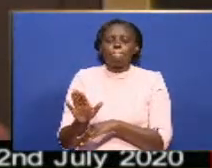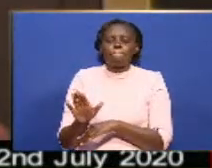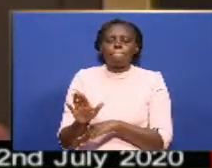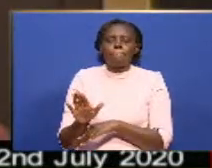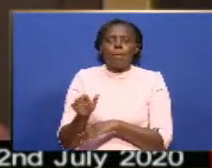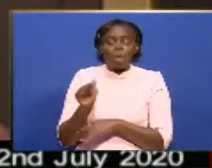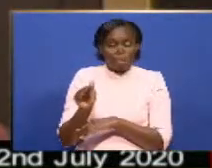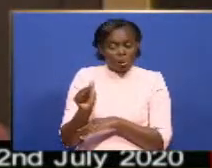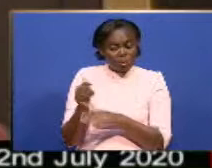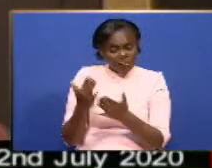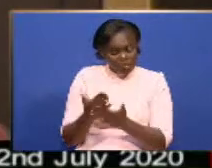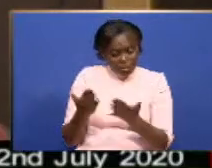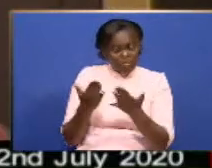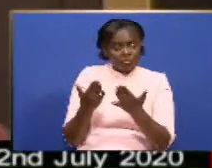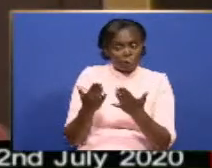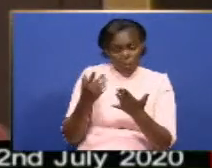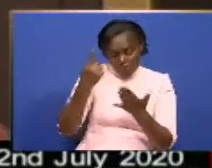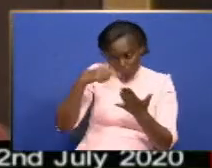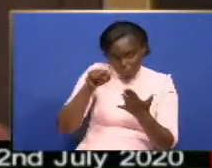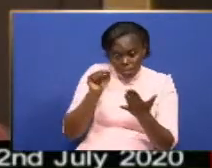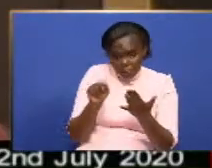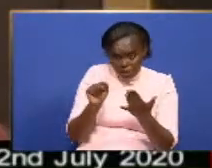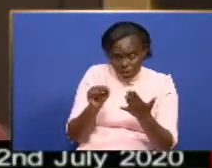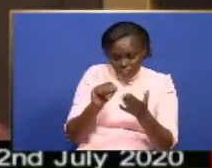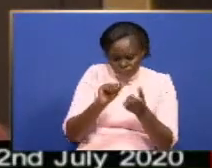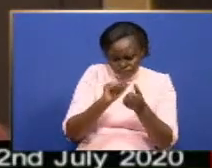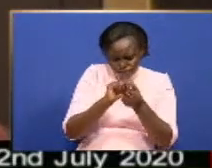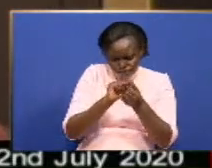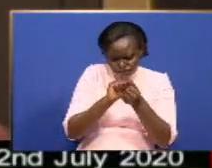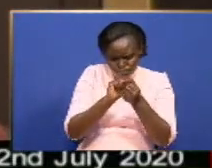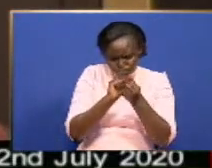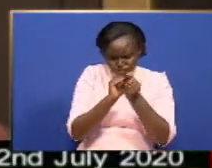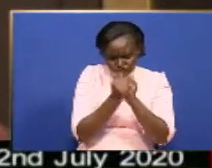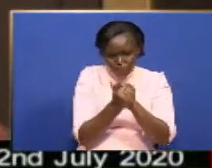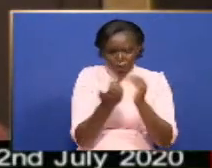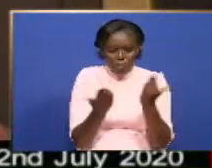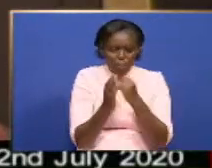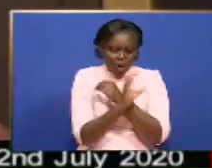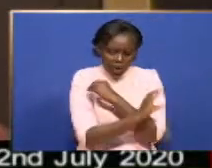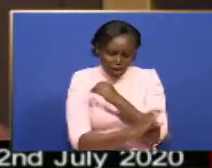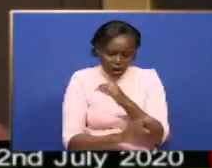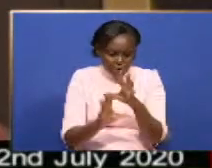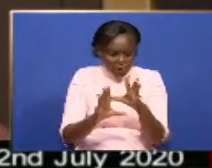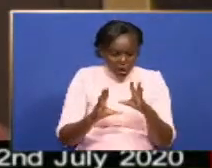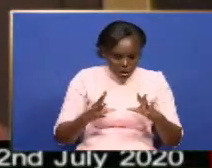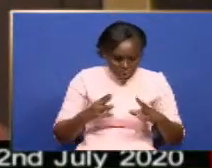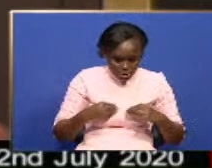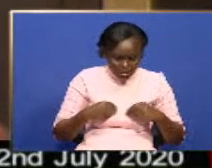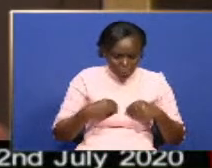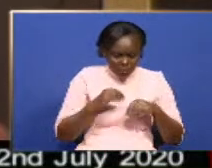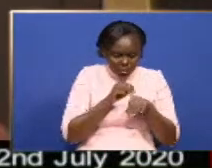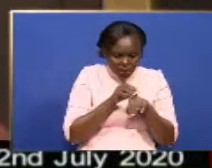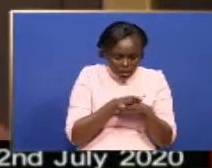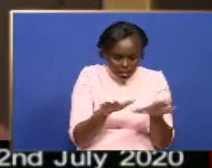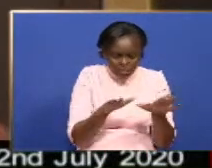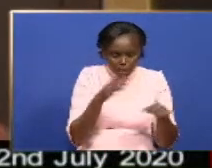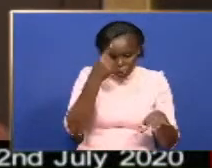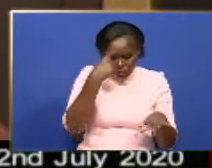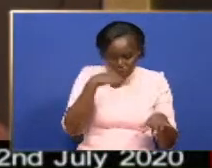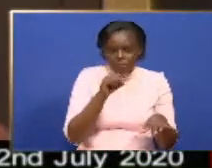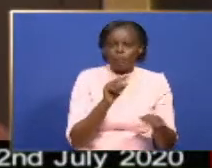trend now of encampment policy is changing, where countries are adopting integration